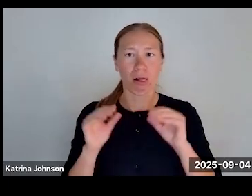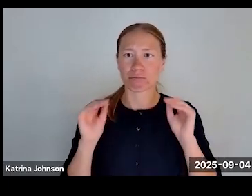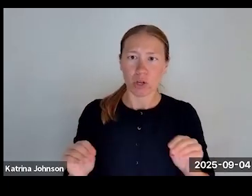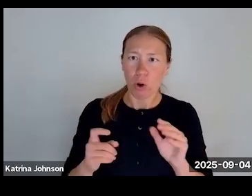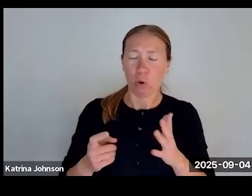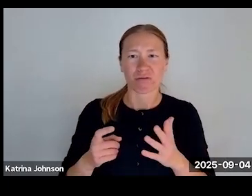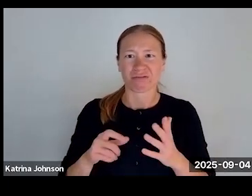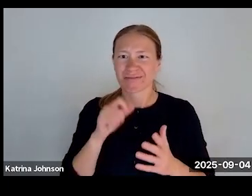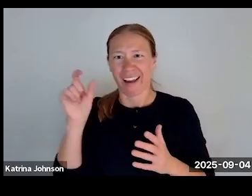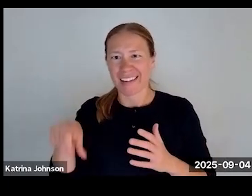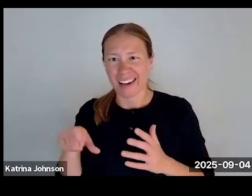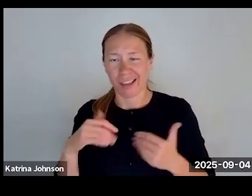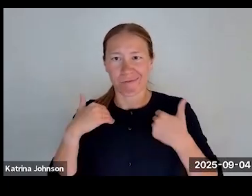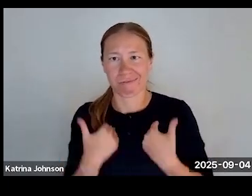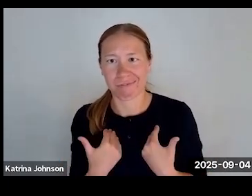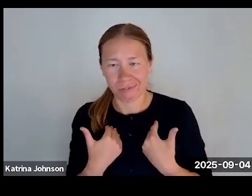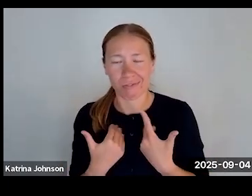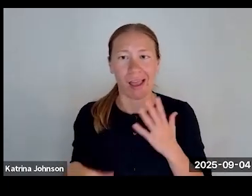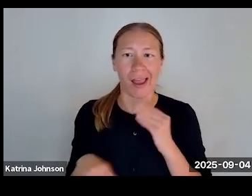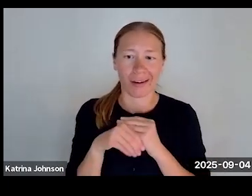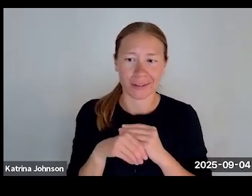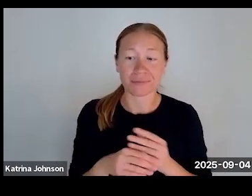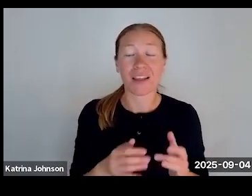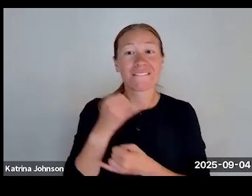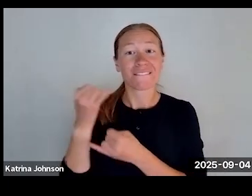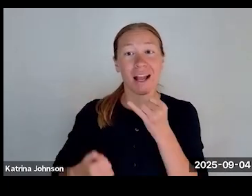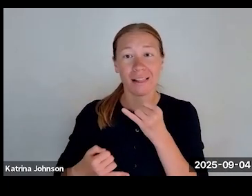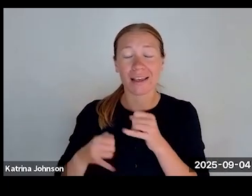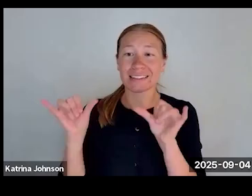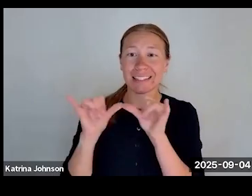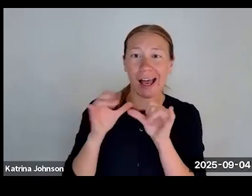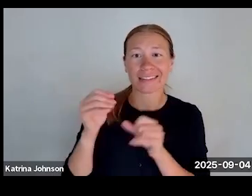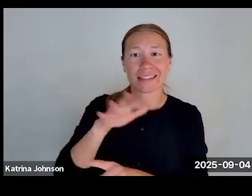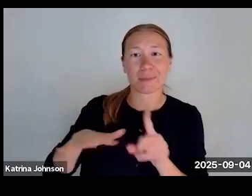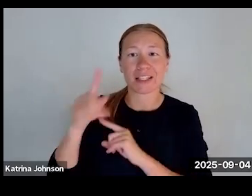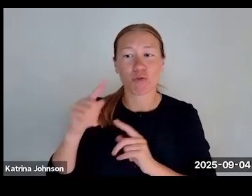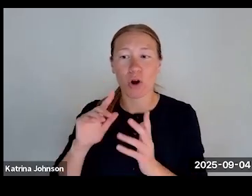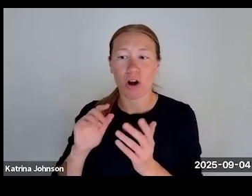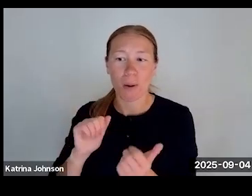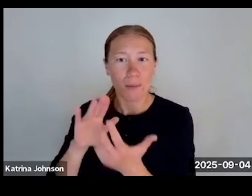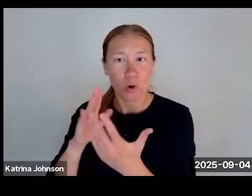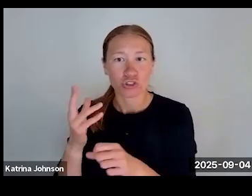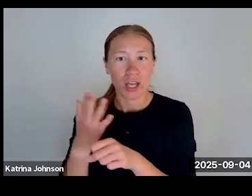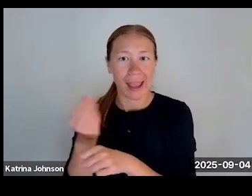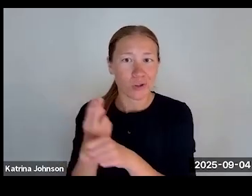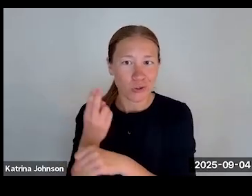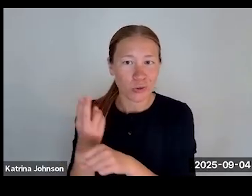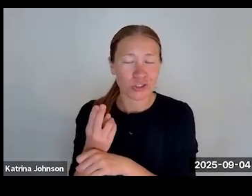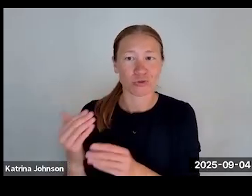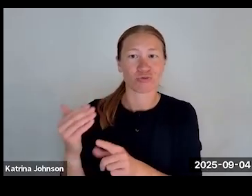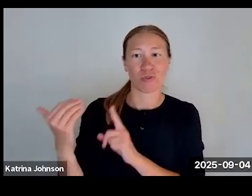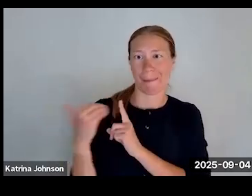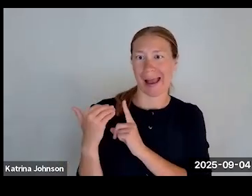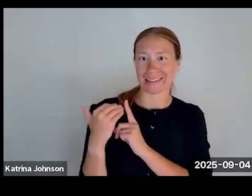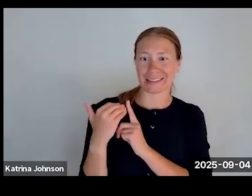fatigue. Finally, size and space for approach and use reminds us that environments and tools need to